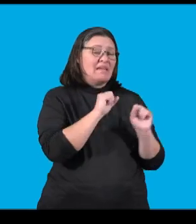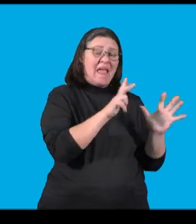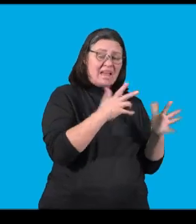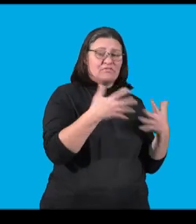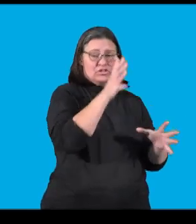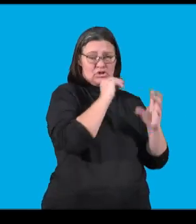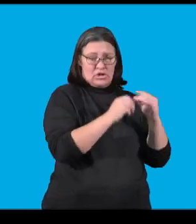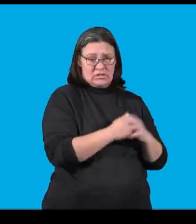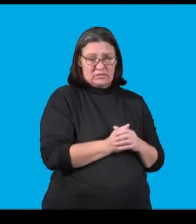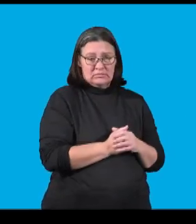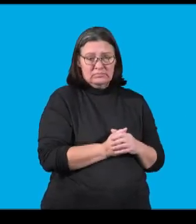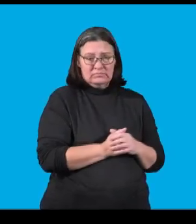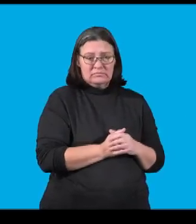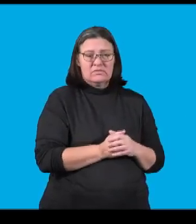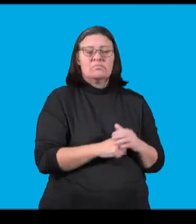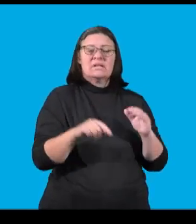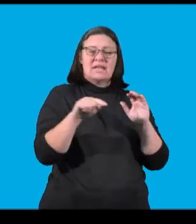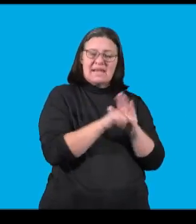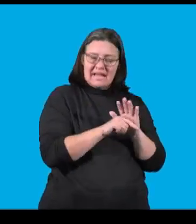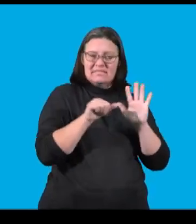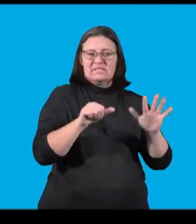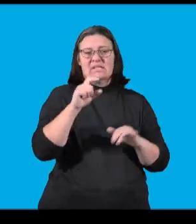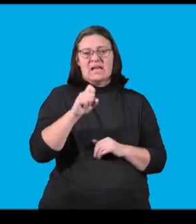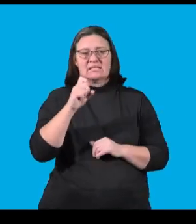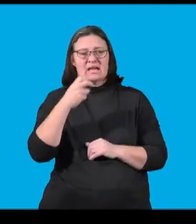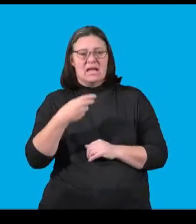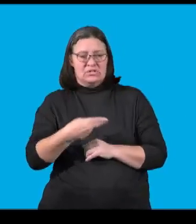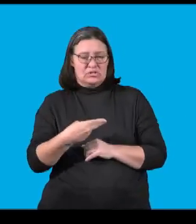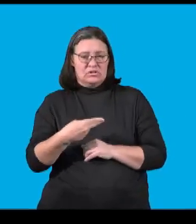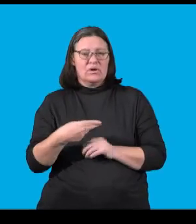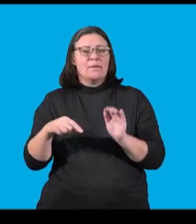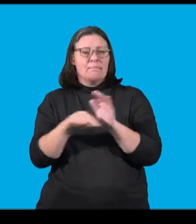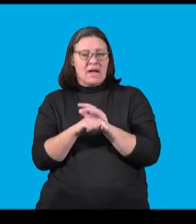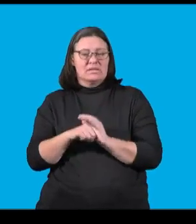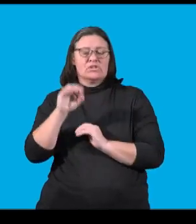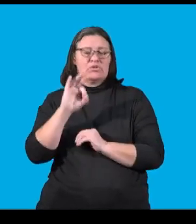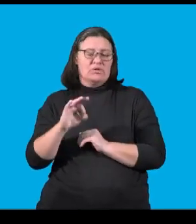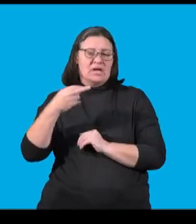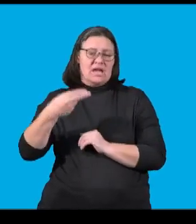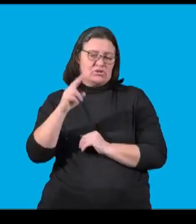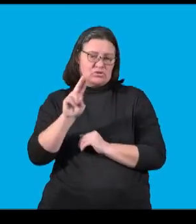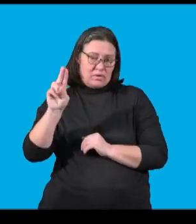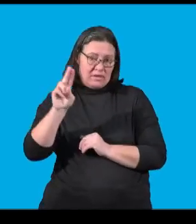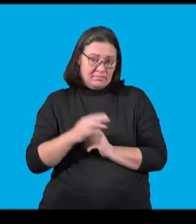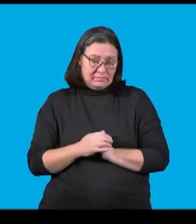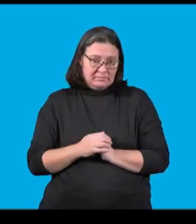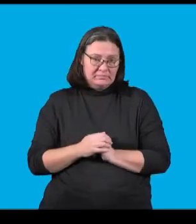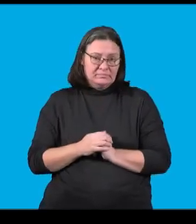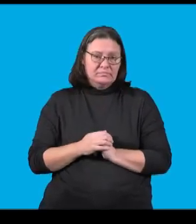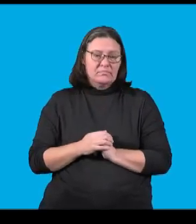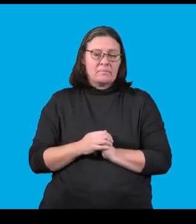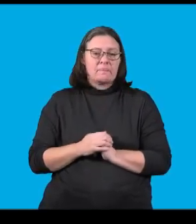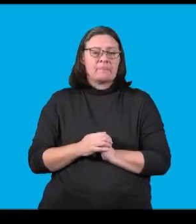in grade 8 already. Negative times a positive is negative 6xh minus 3h